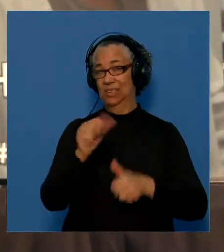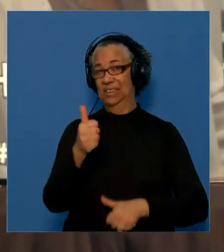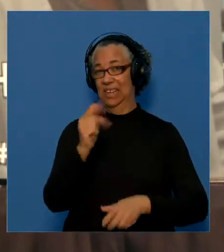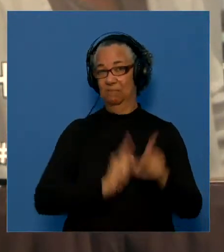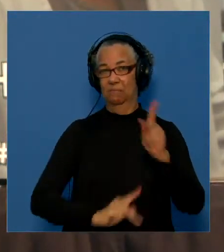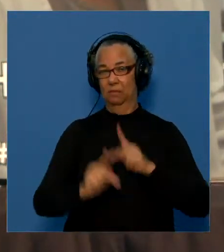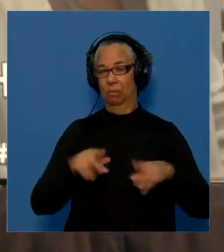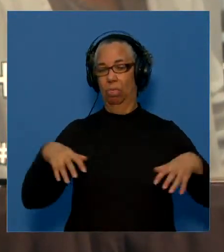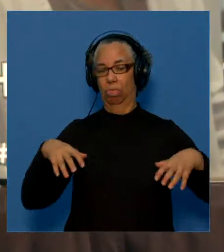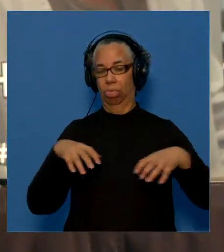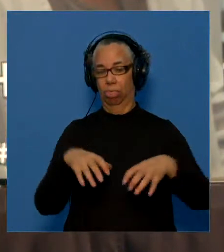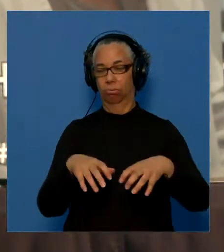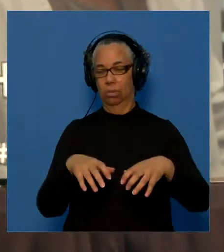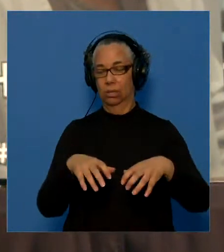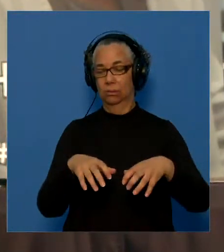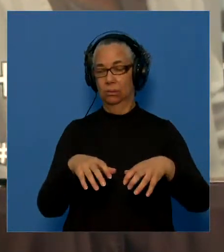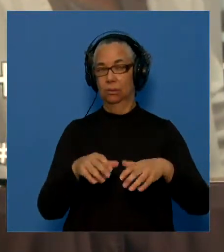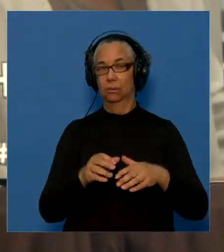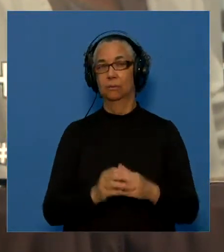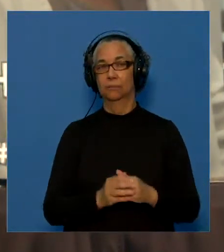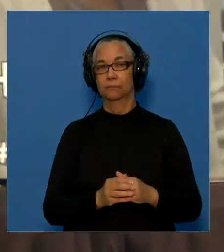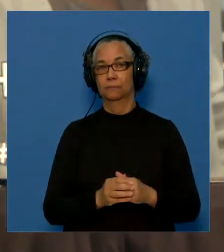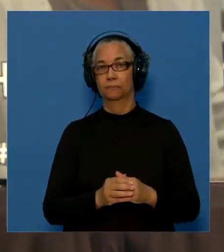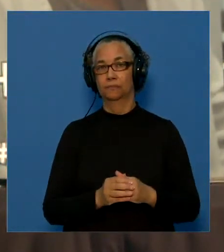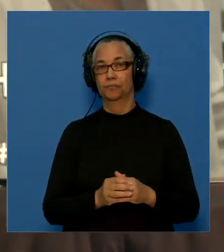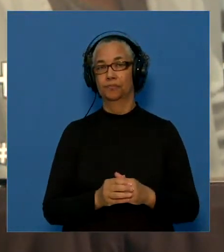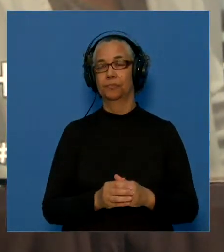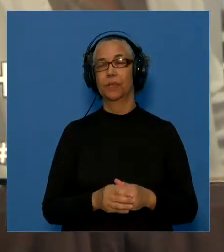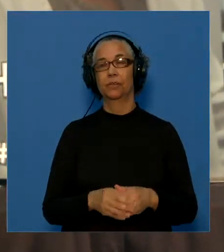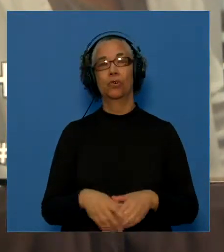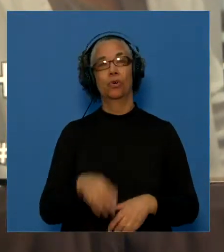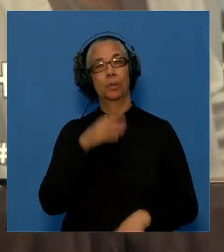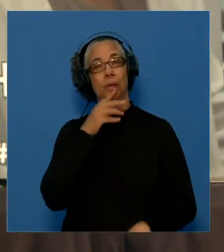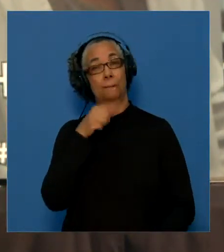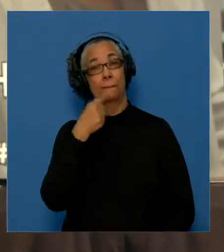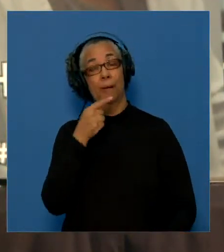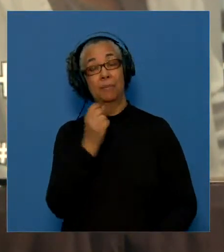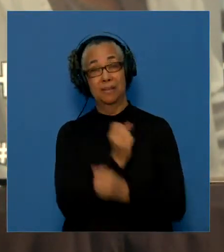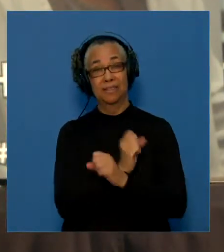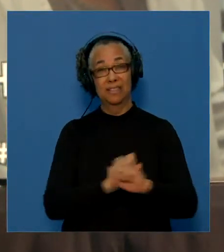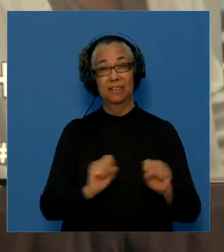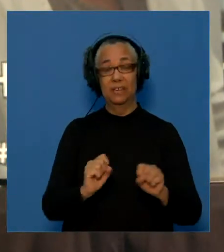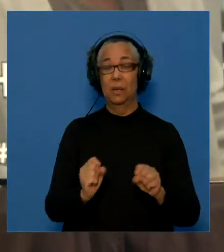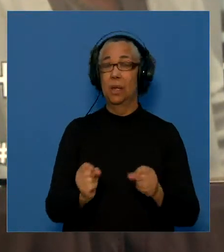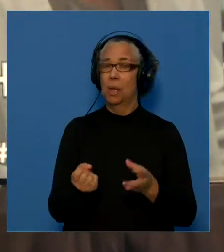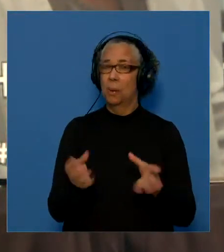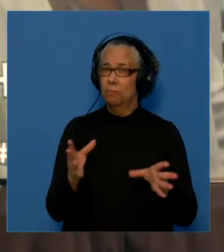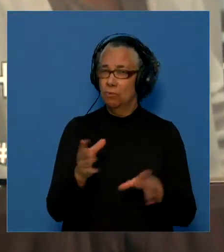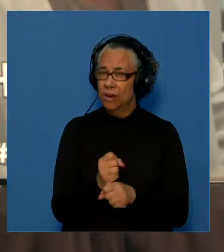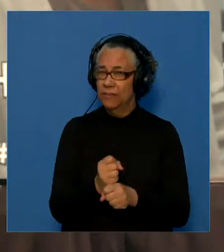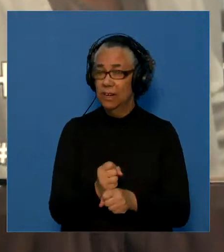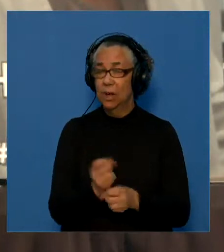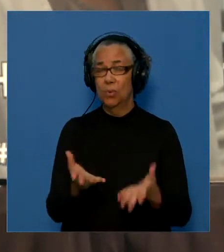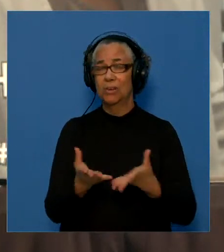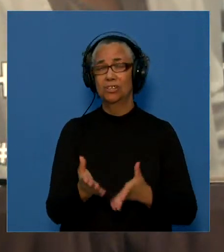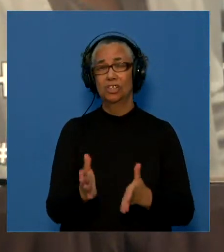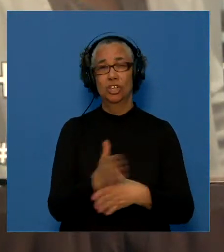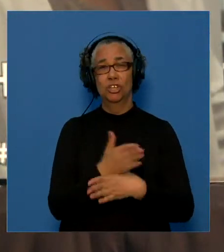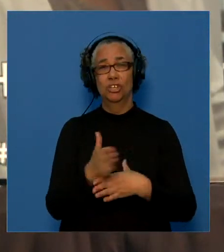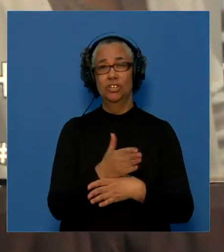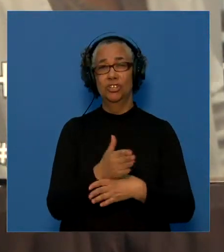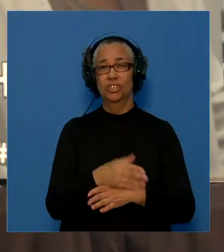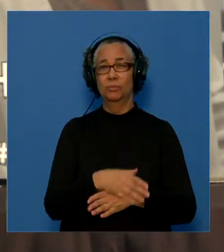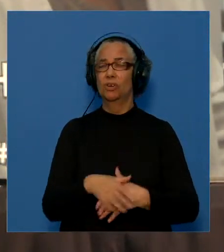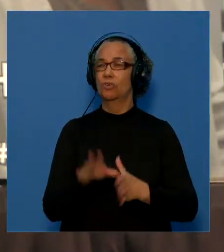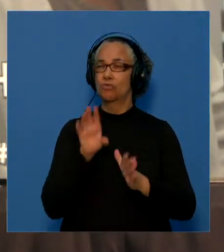permitted. Rounding out the public safety briefing, I'd like to share some crime prevention tips, as this is